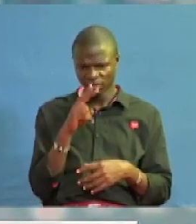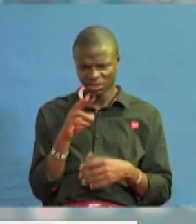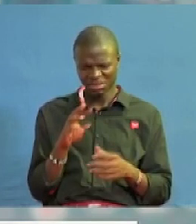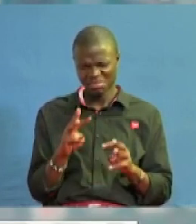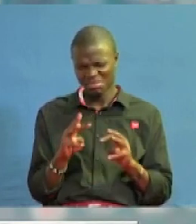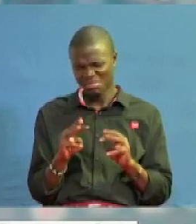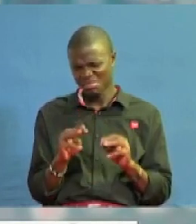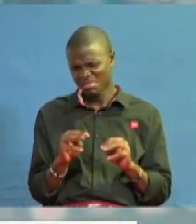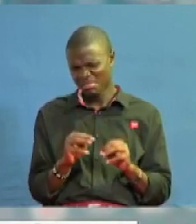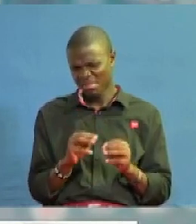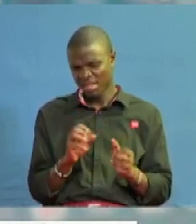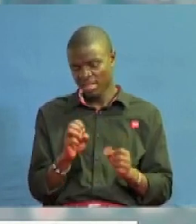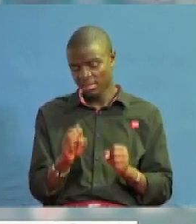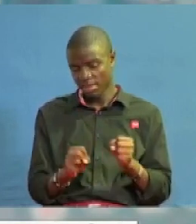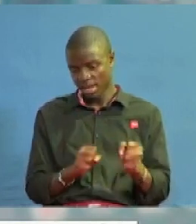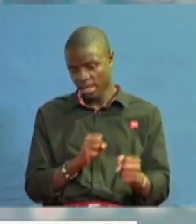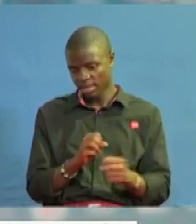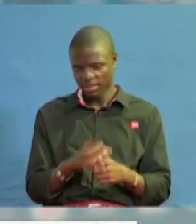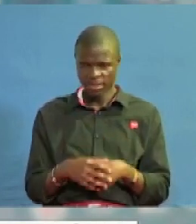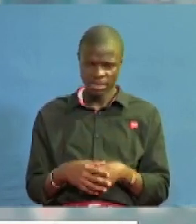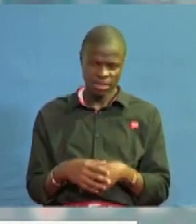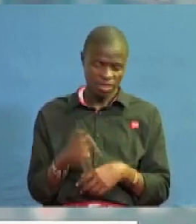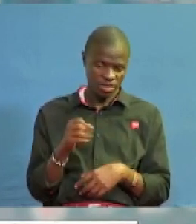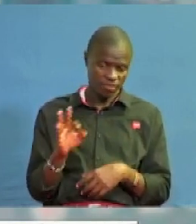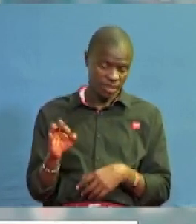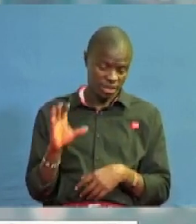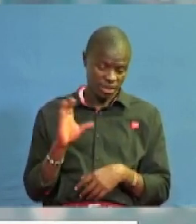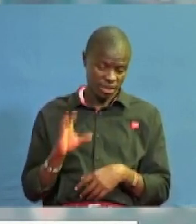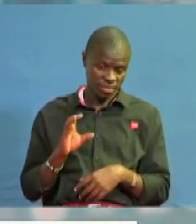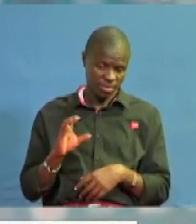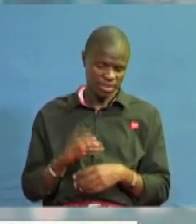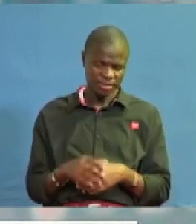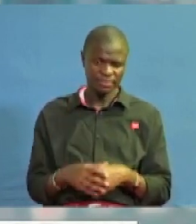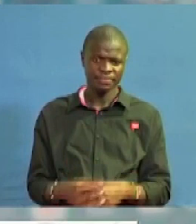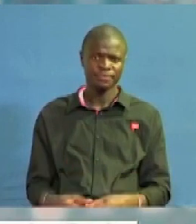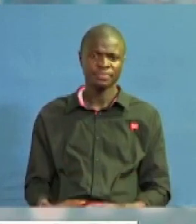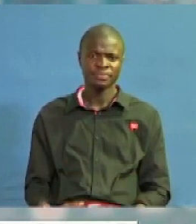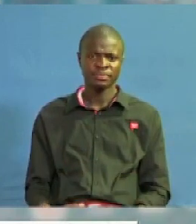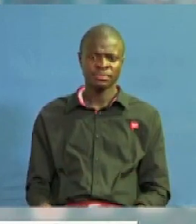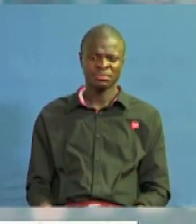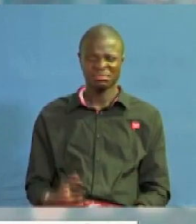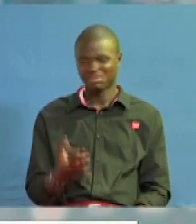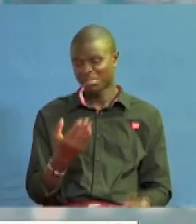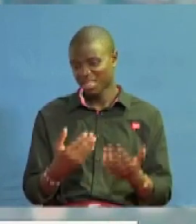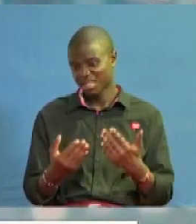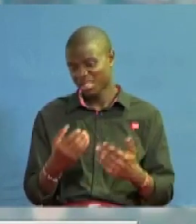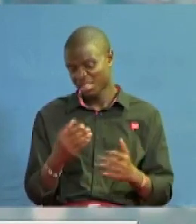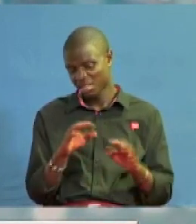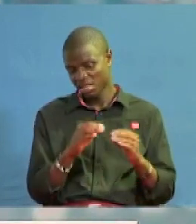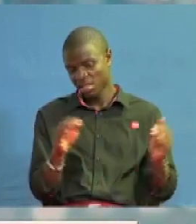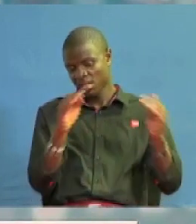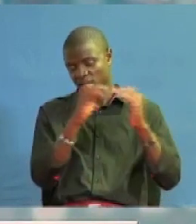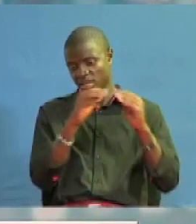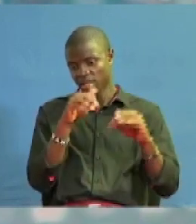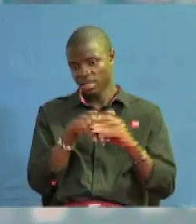the management. The management, the people who make the day-to-day decisions of this company that you are considering buying stocks in.